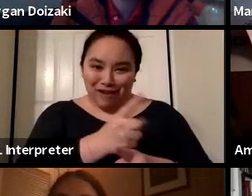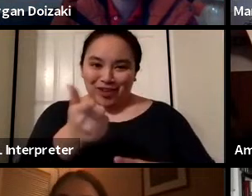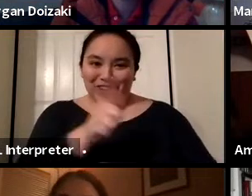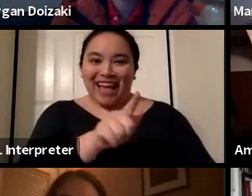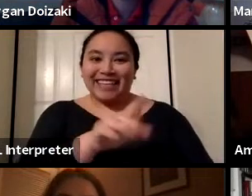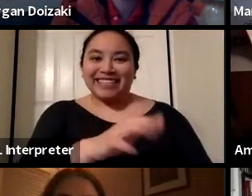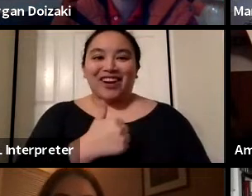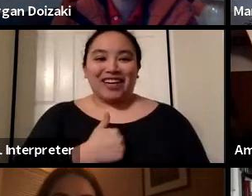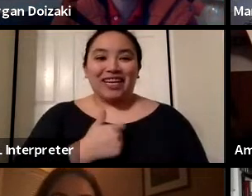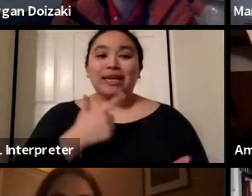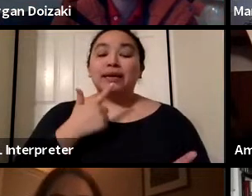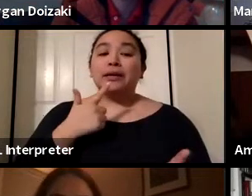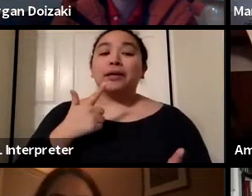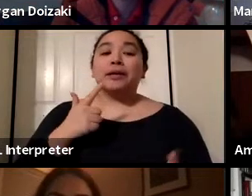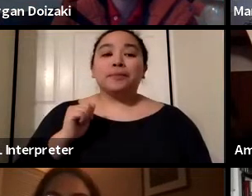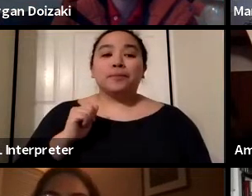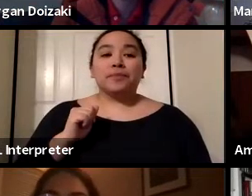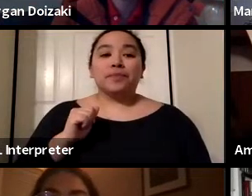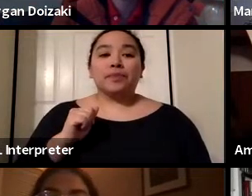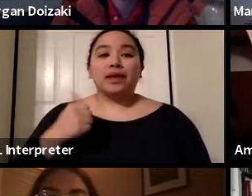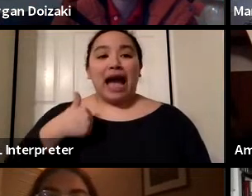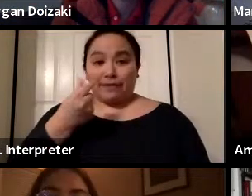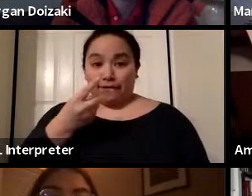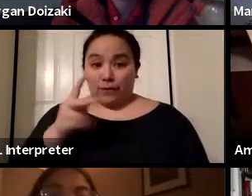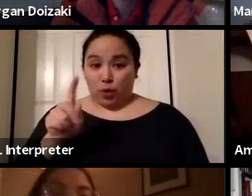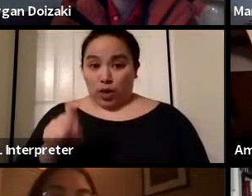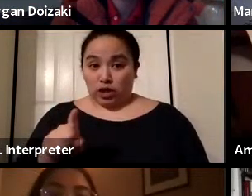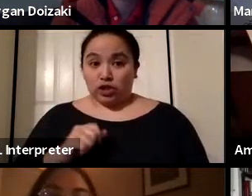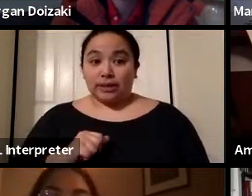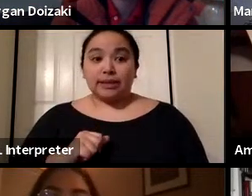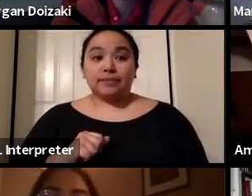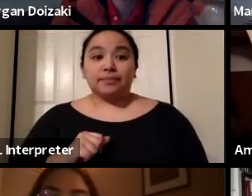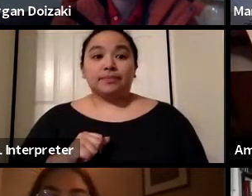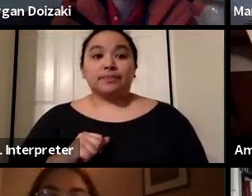apologies. Okay. I have a couple of questions.